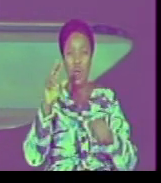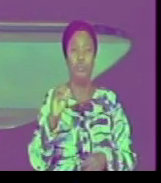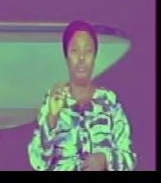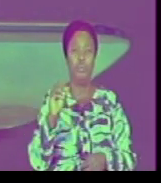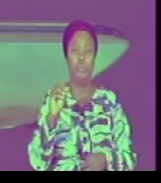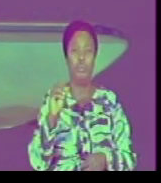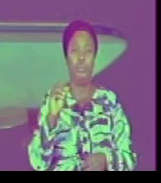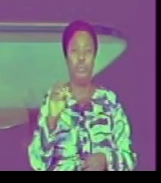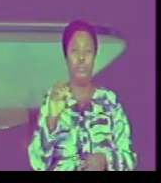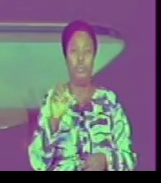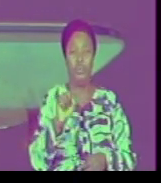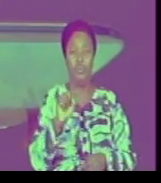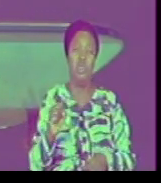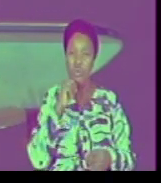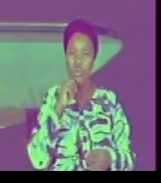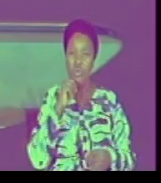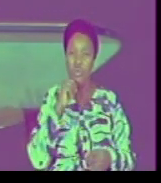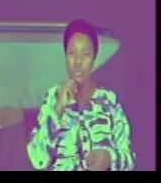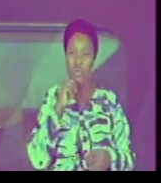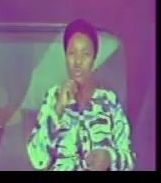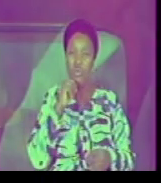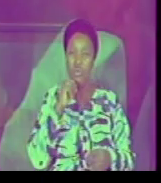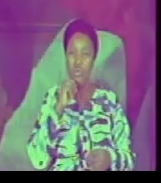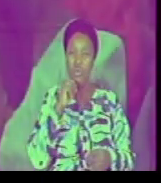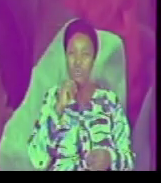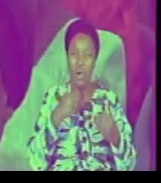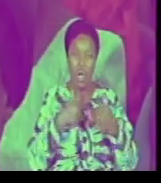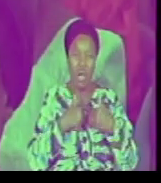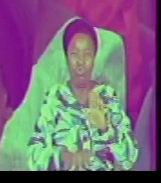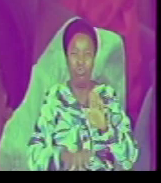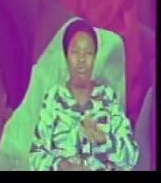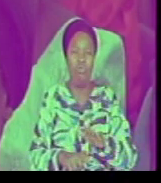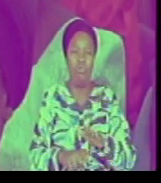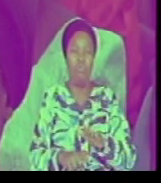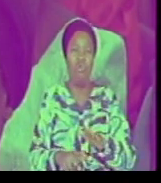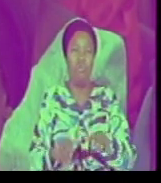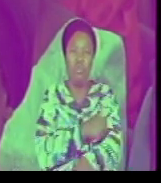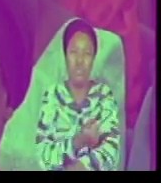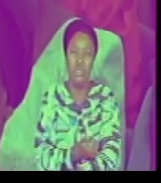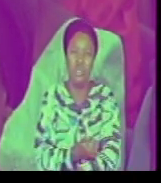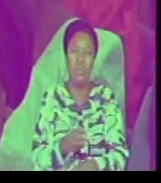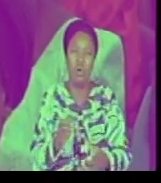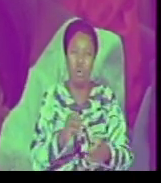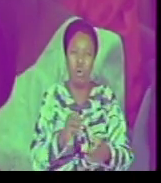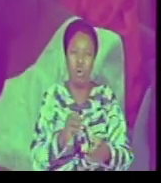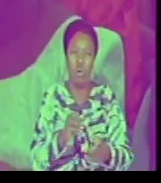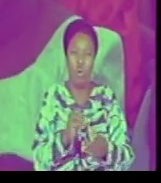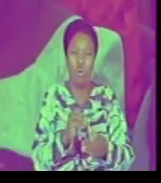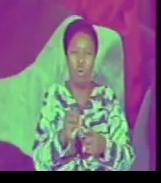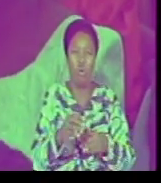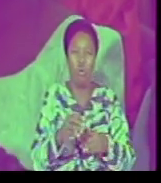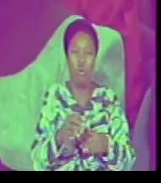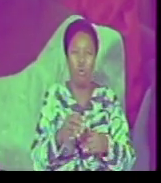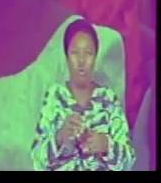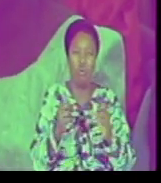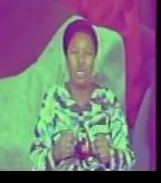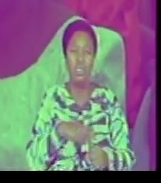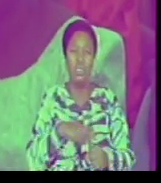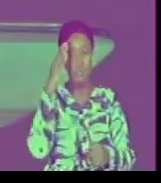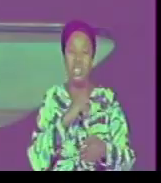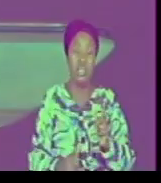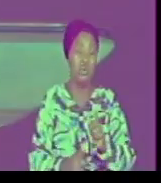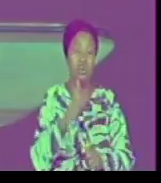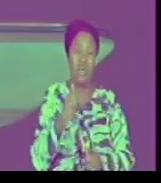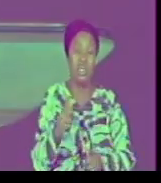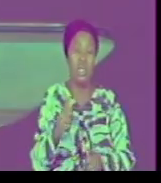I cannot. Yes, you can. I said, yes, I can. I said, yes, I can. I